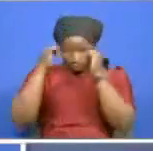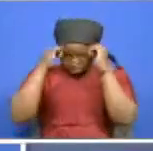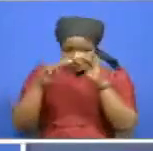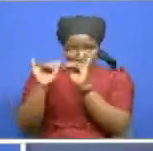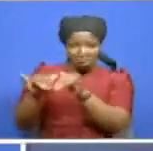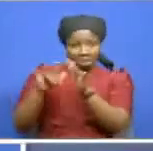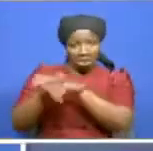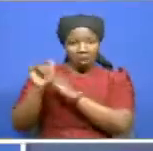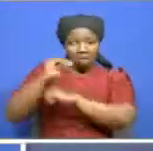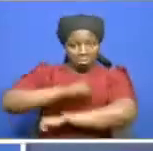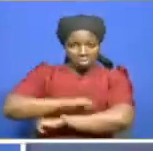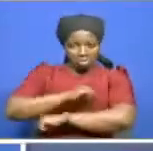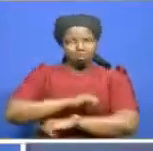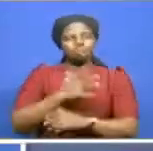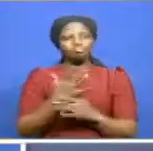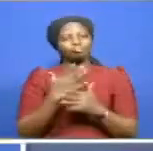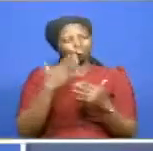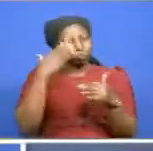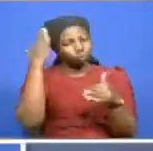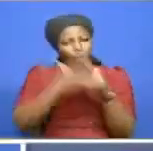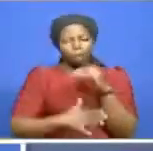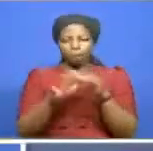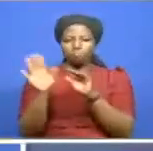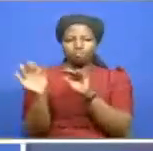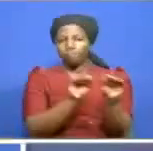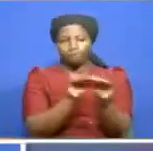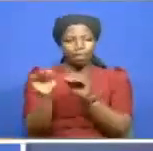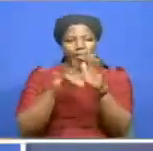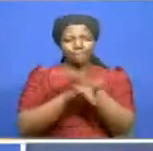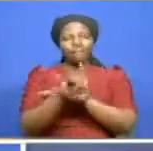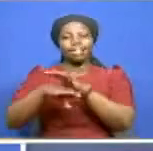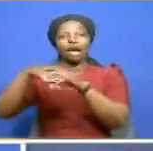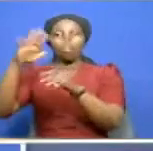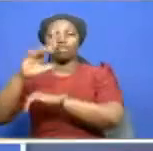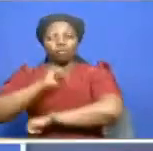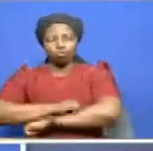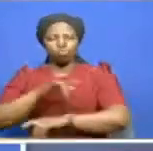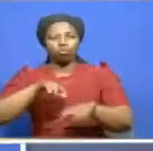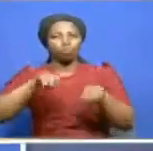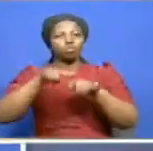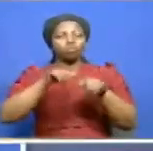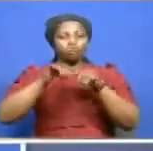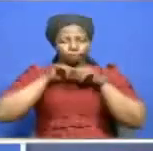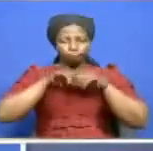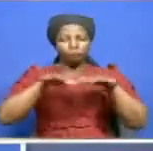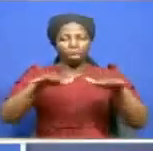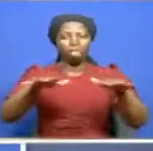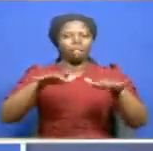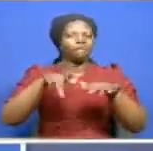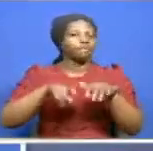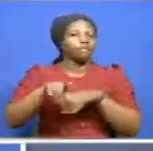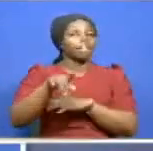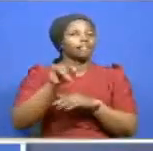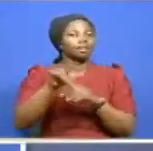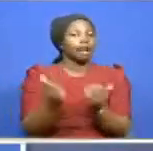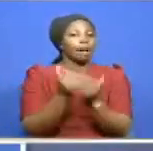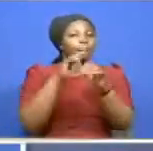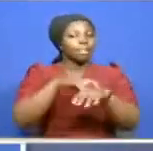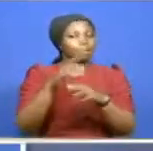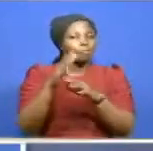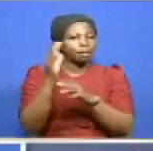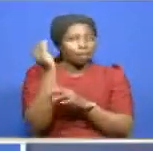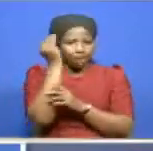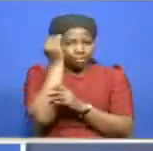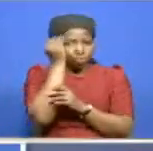premises and shut movement in and out of the school to contain the spread of the virus. This comes just a day before education stakeholders are set to meet with